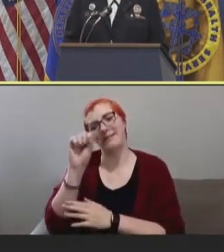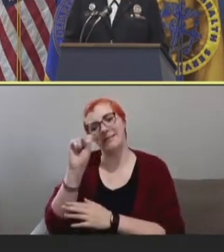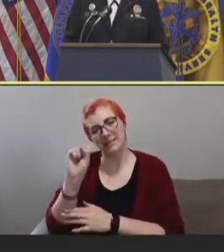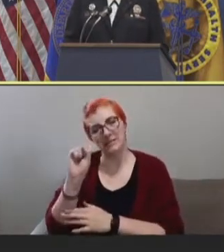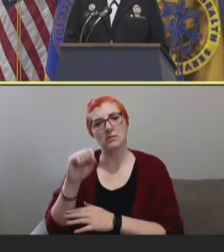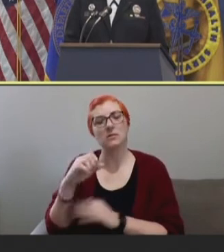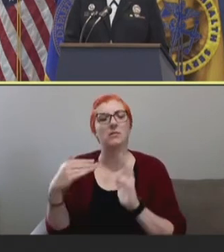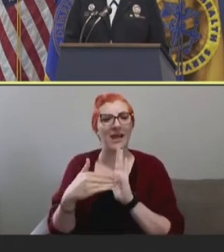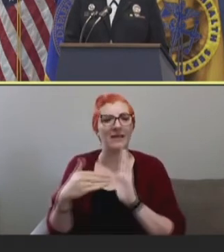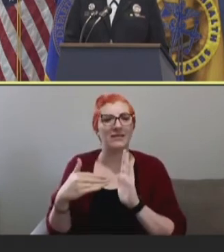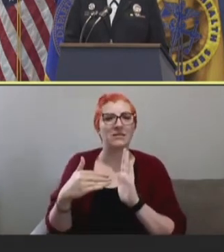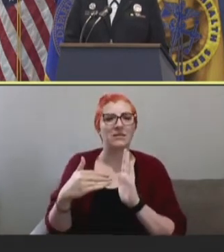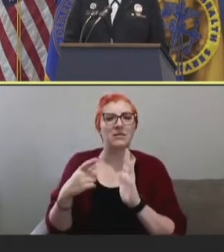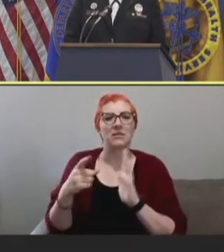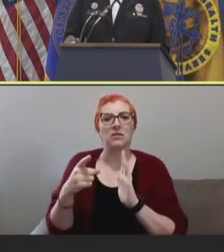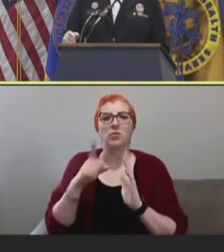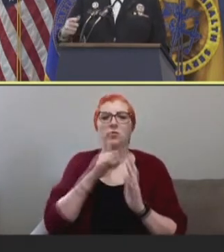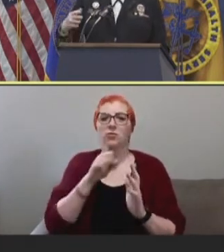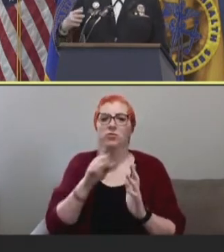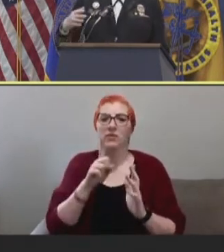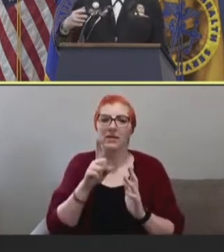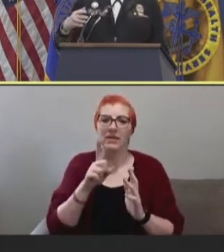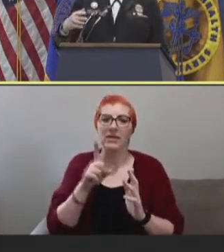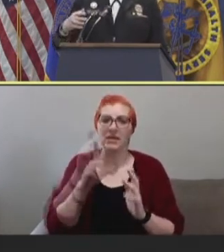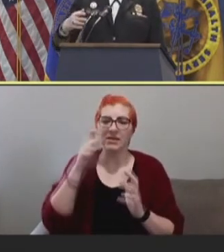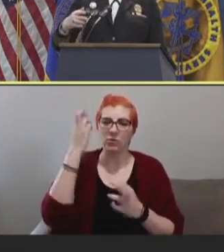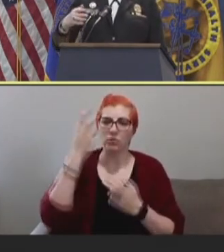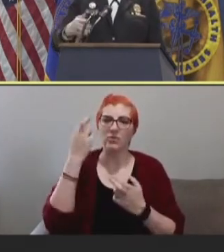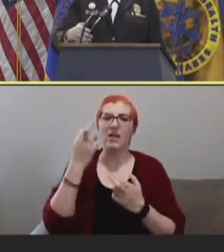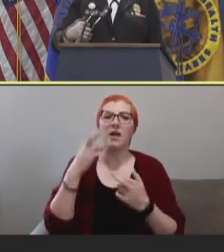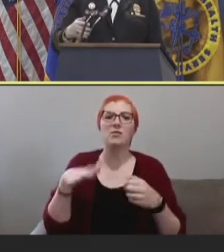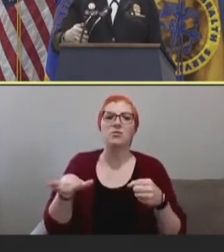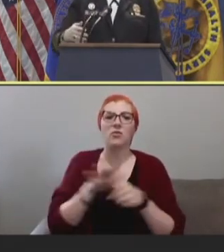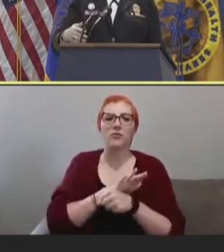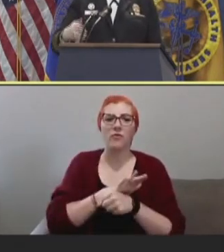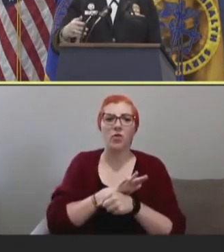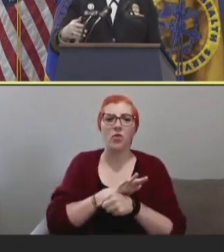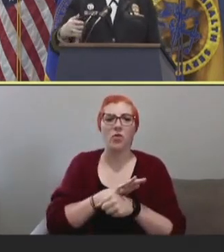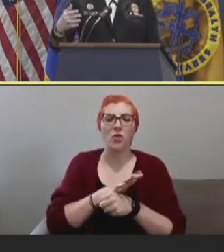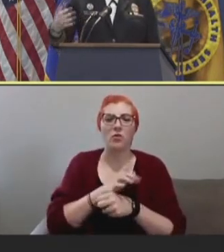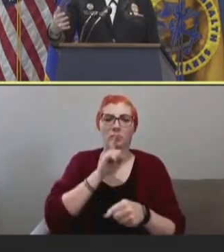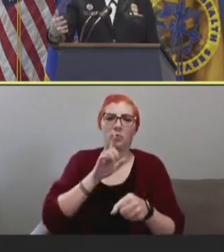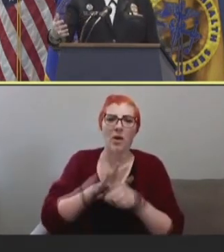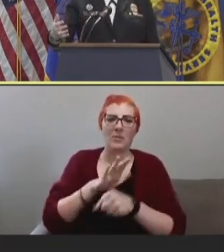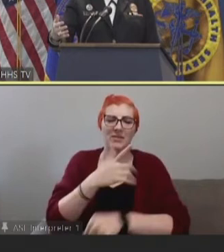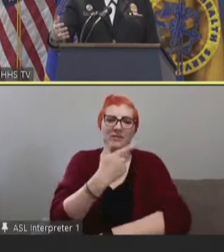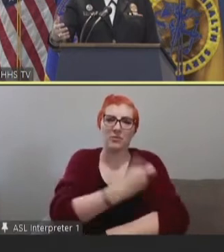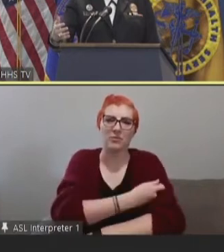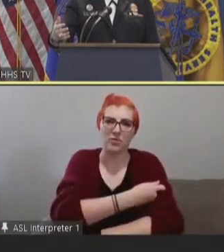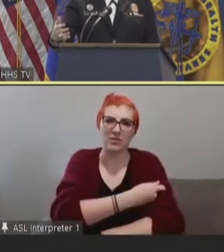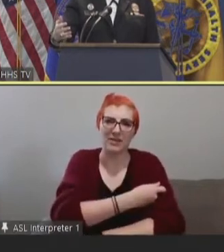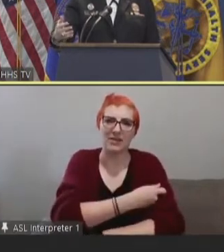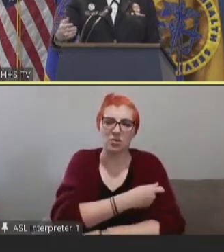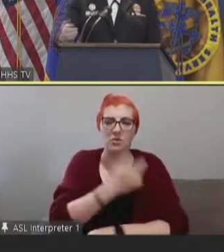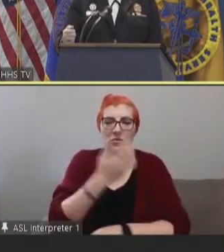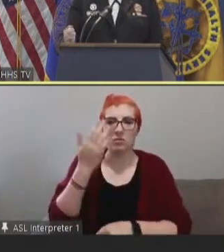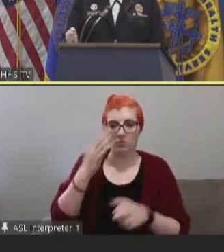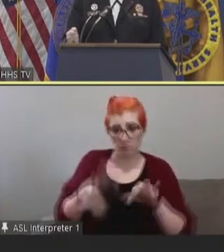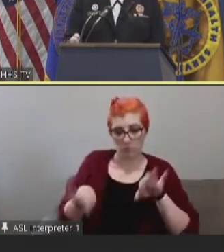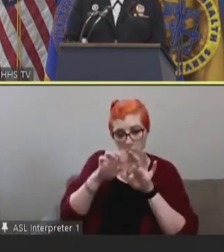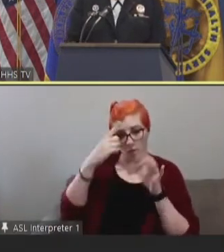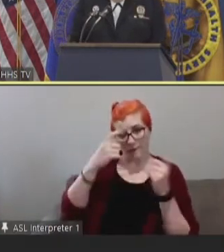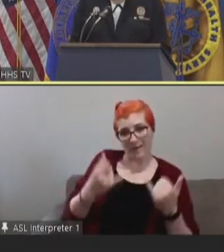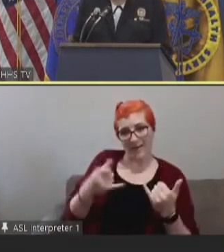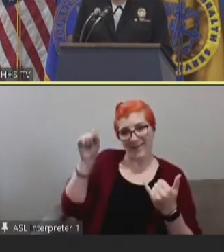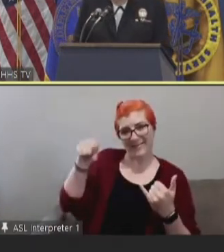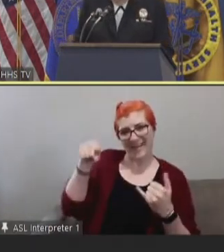of immunizations. Immunizations is so important now, but it's kind of a promise for the future. And it's just really key